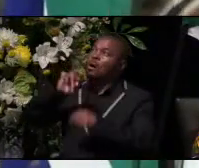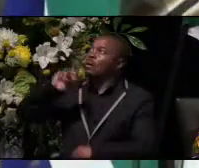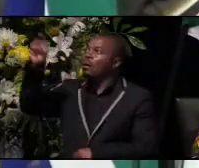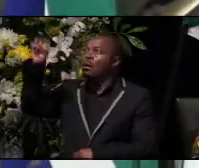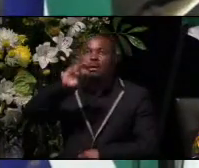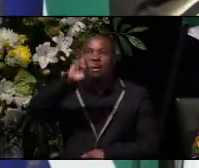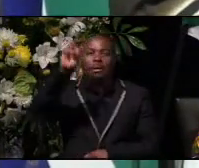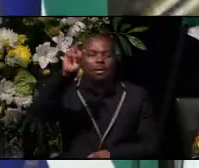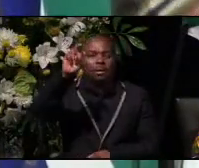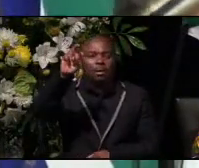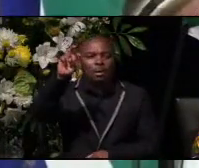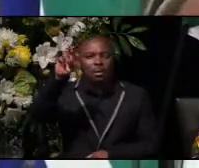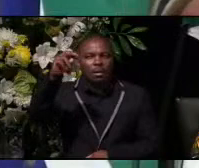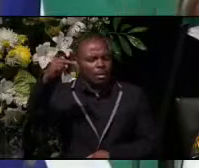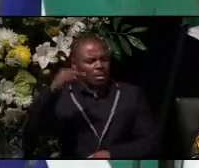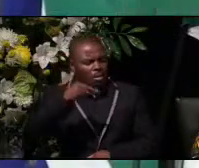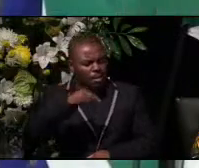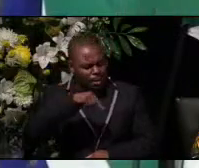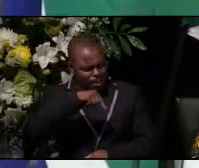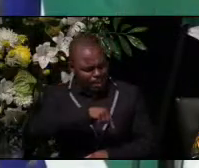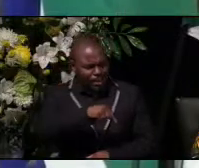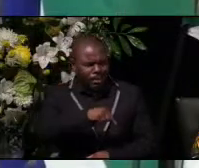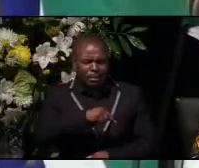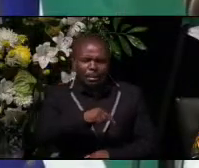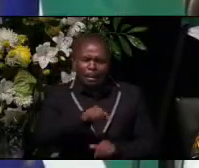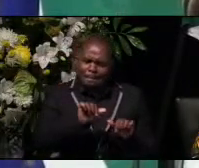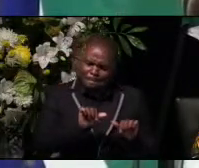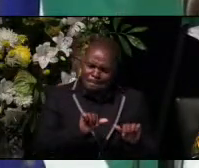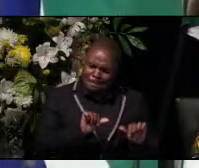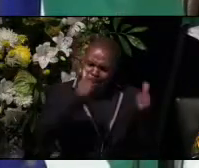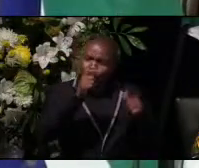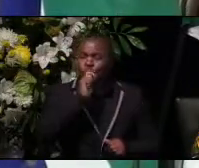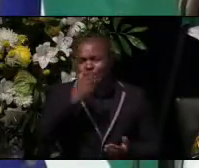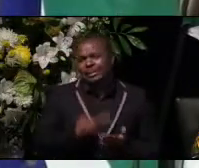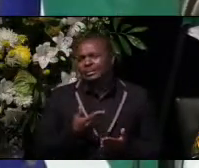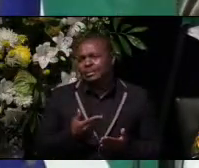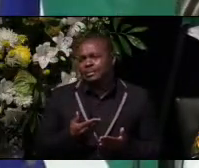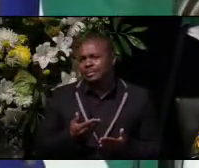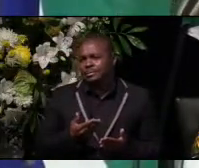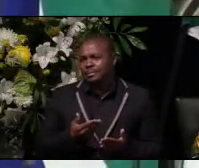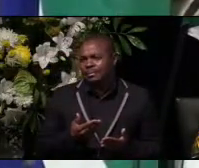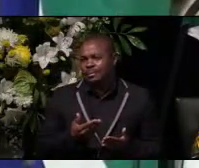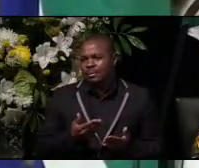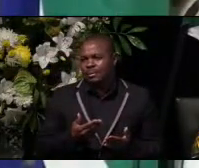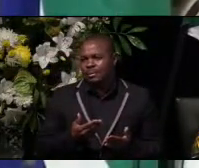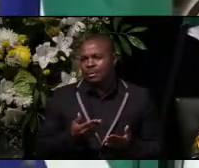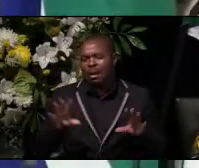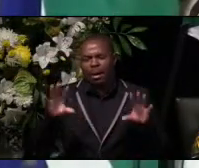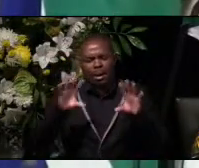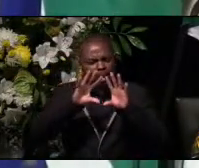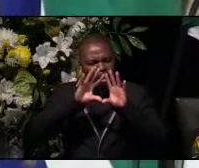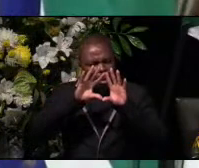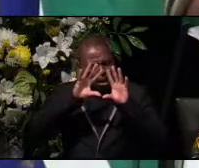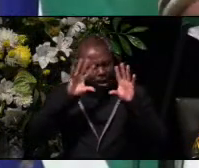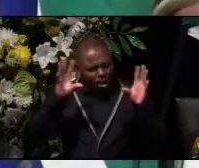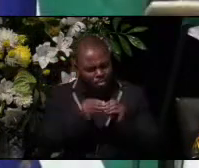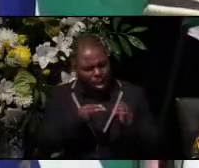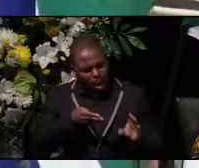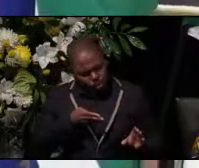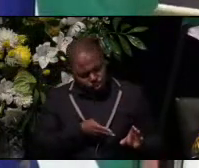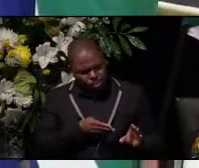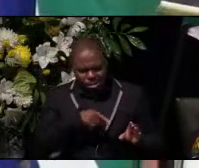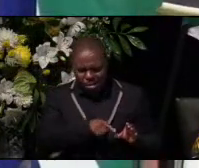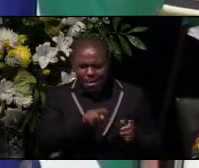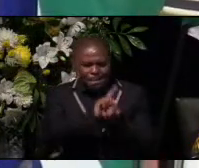greatest potential to be great it has all what it takes to be